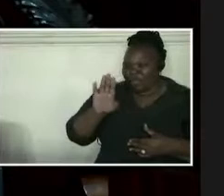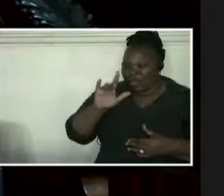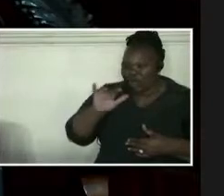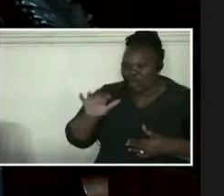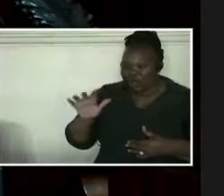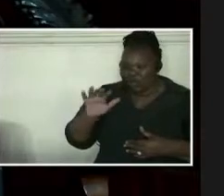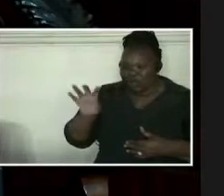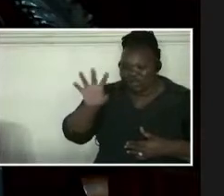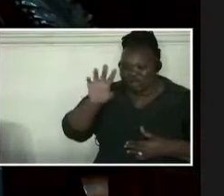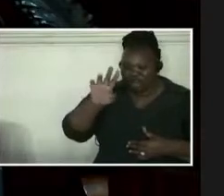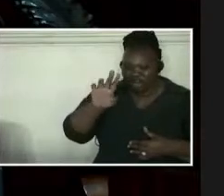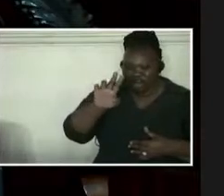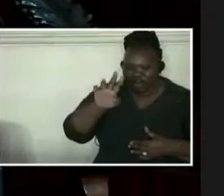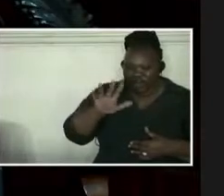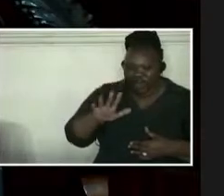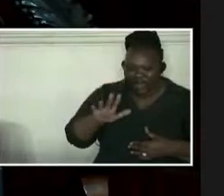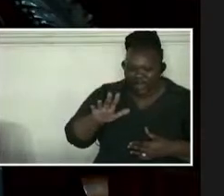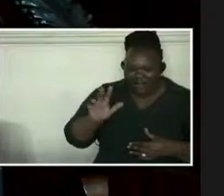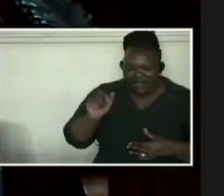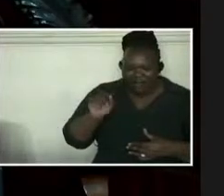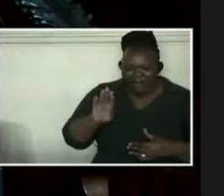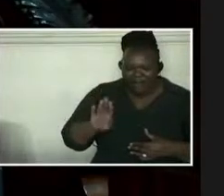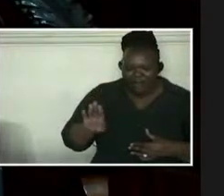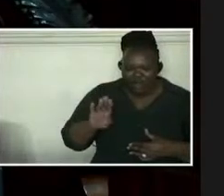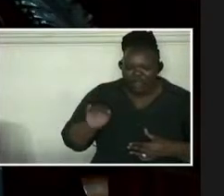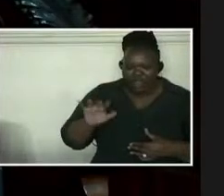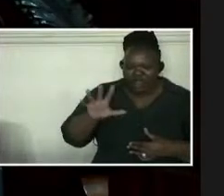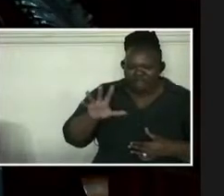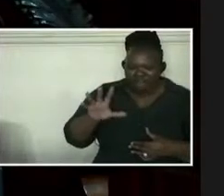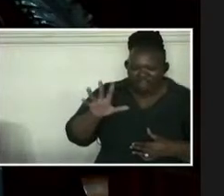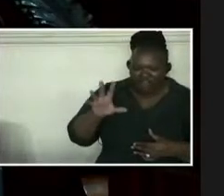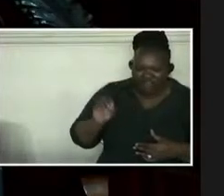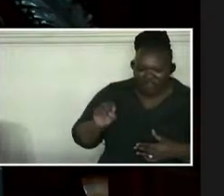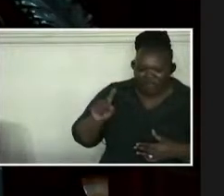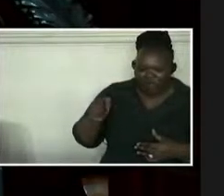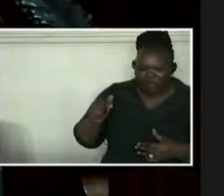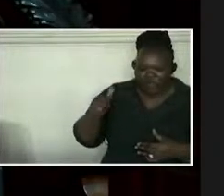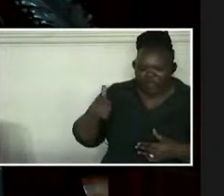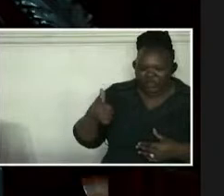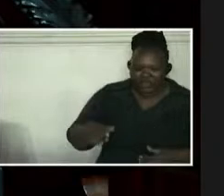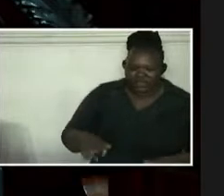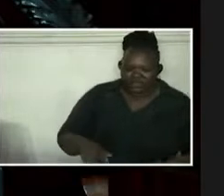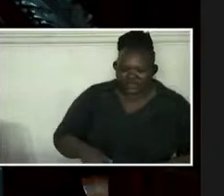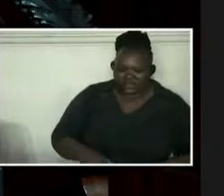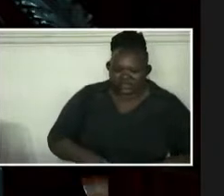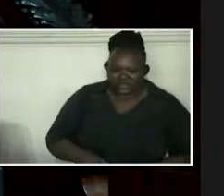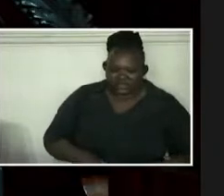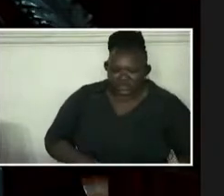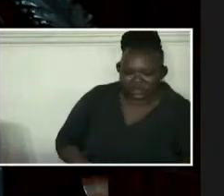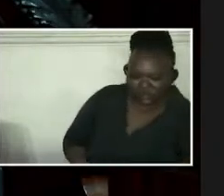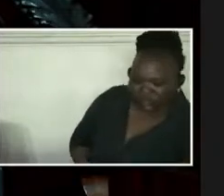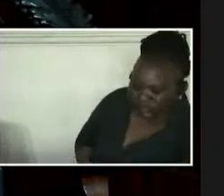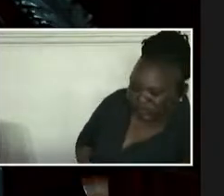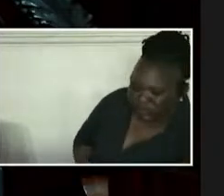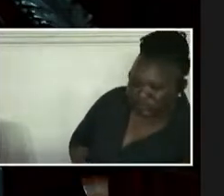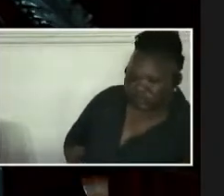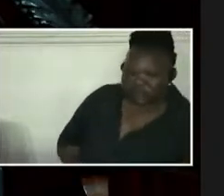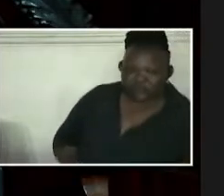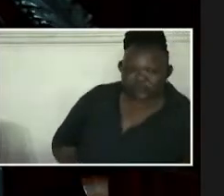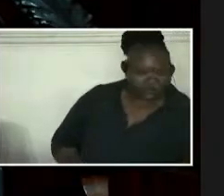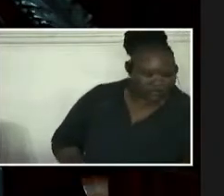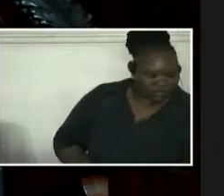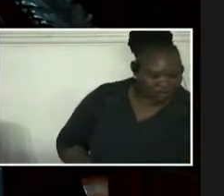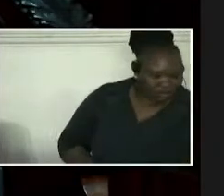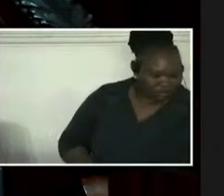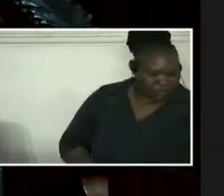it went up to 49.3 billion followed by 50.6 billion in 21.22 for part four finally for this